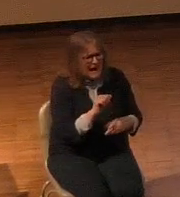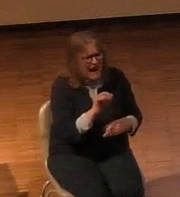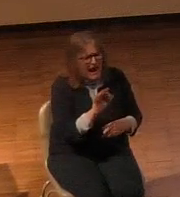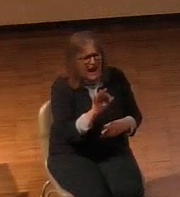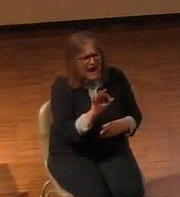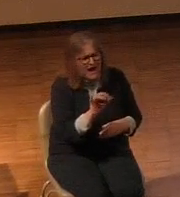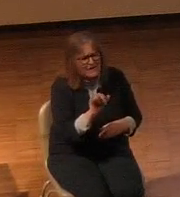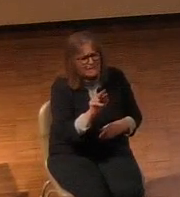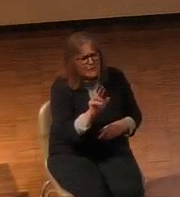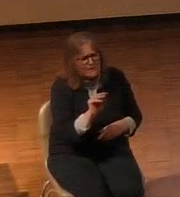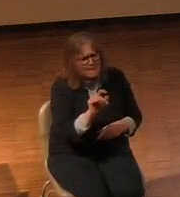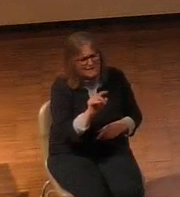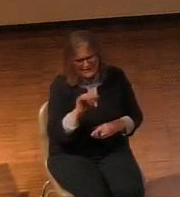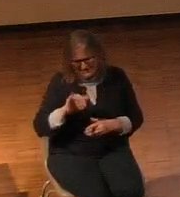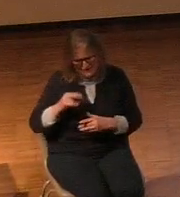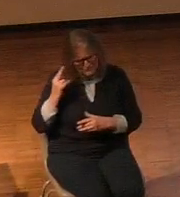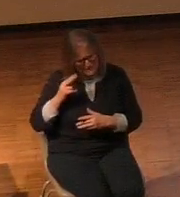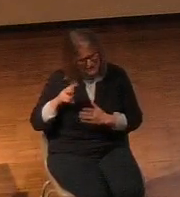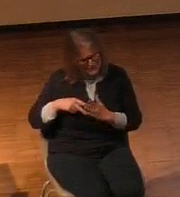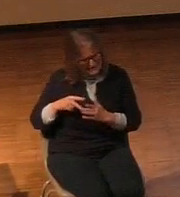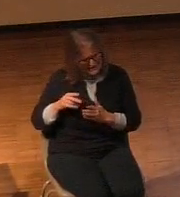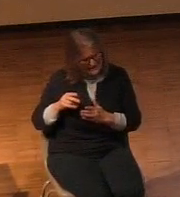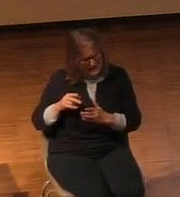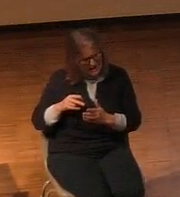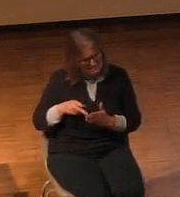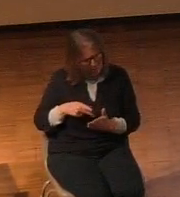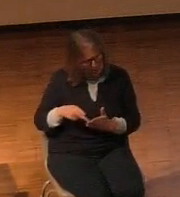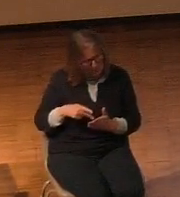that poem by Assata Shakur.